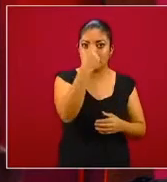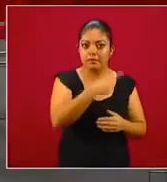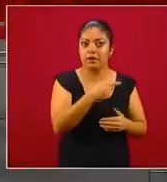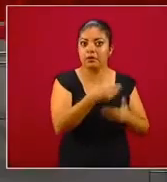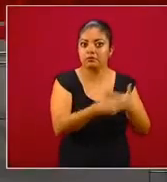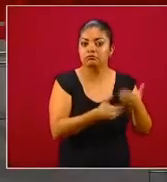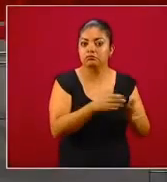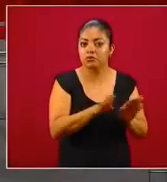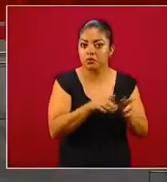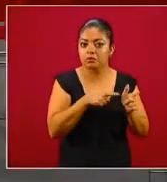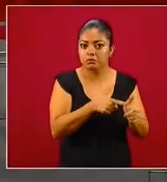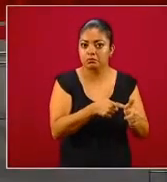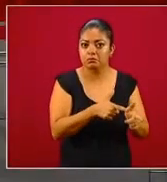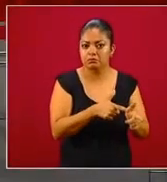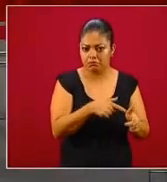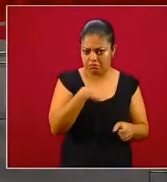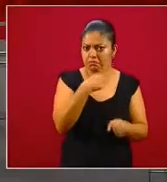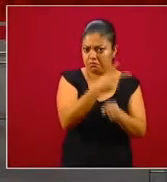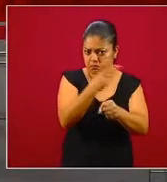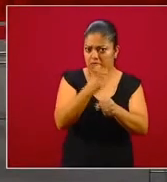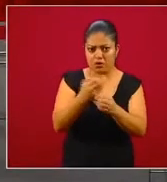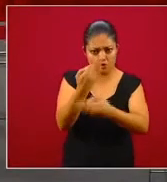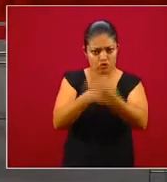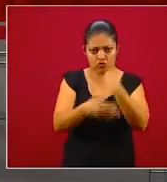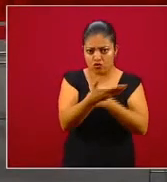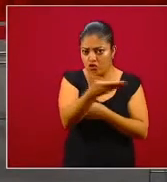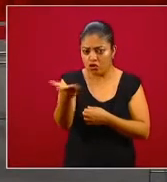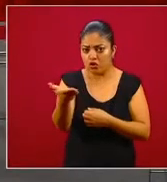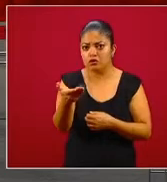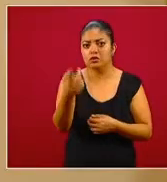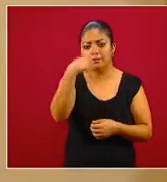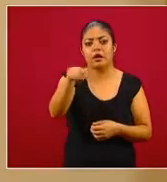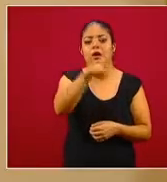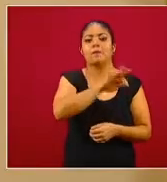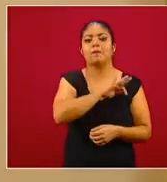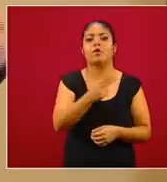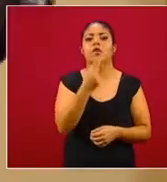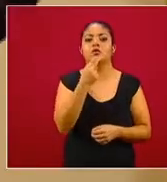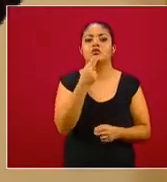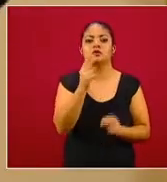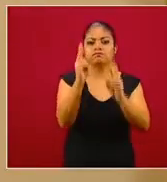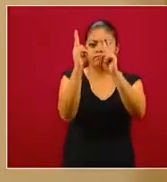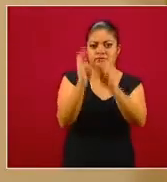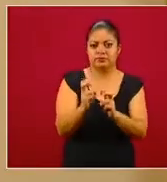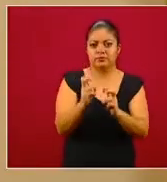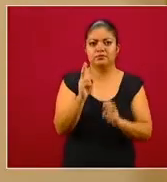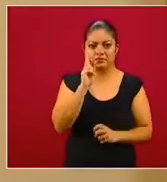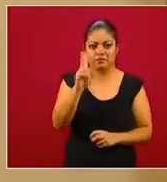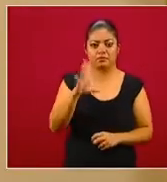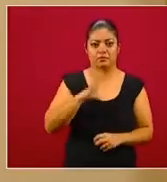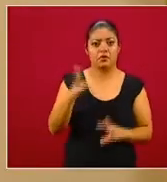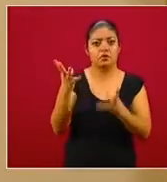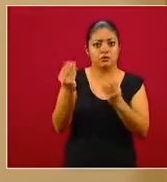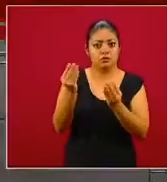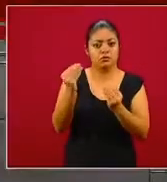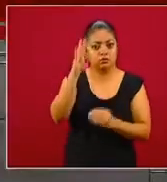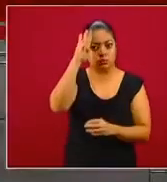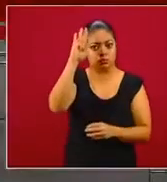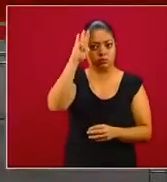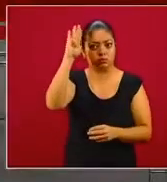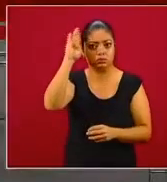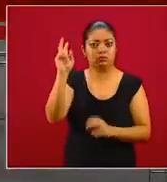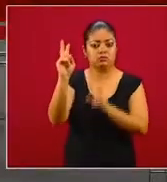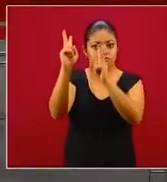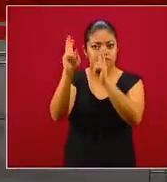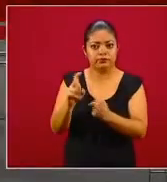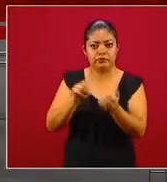information there. Invito a todas y But I todos would a like utilizar to cordially la invite you to aplicación que use ya this descargaron. application. Miren la The cantidad people de who have descargas downloaded que it, llevamos look how por cada many